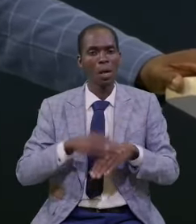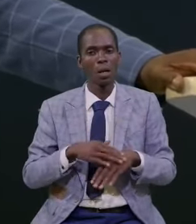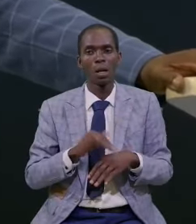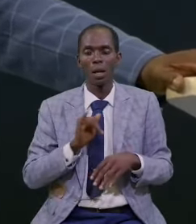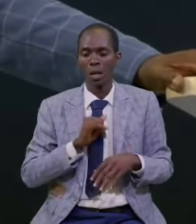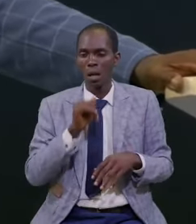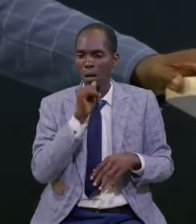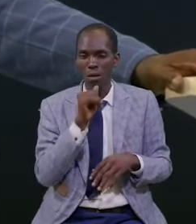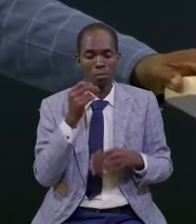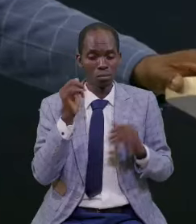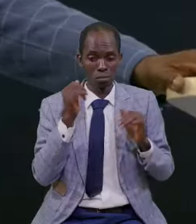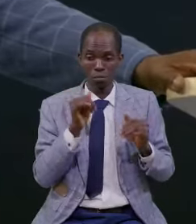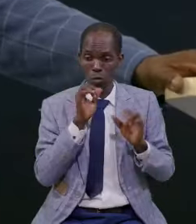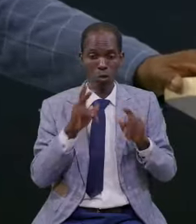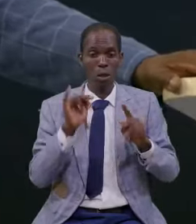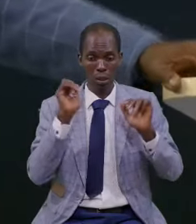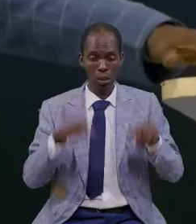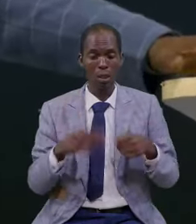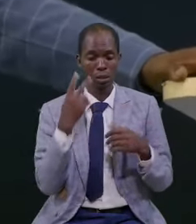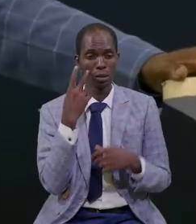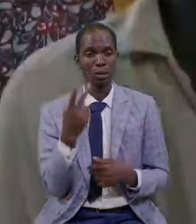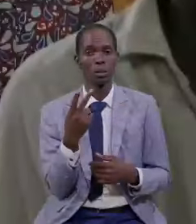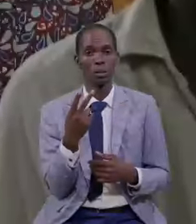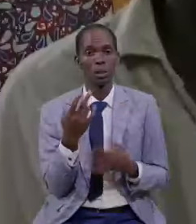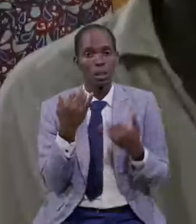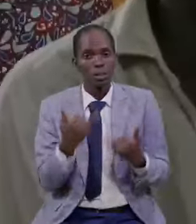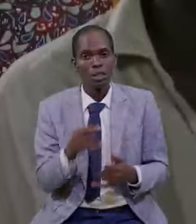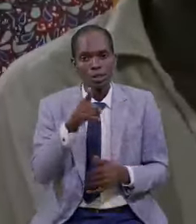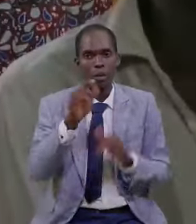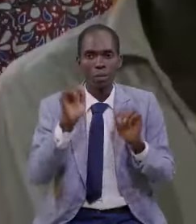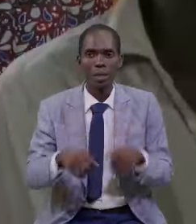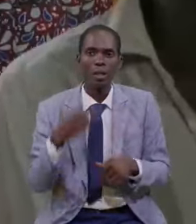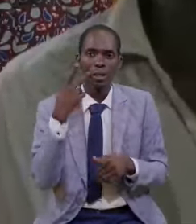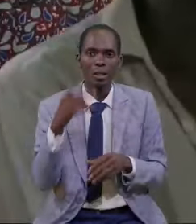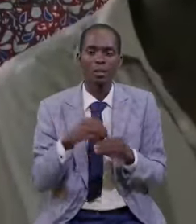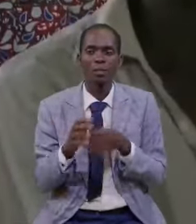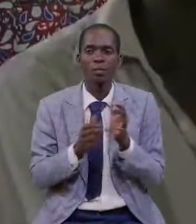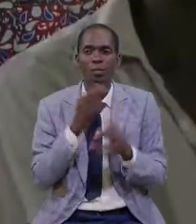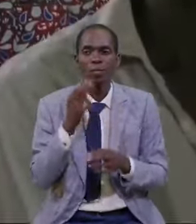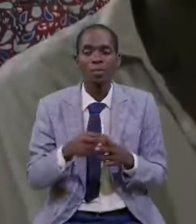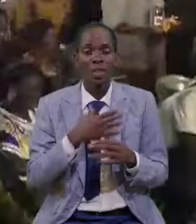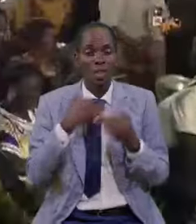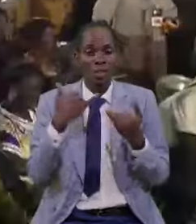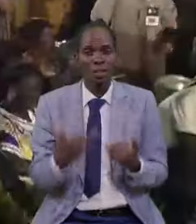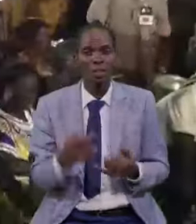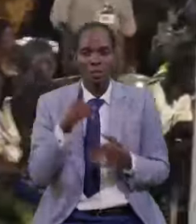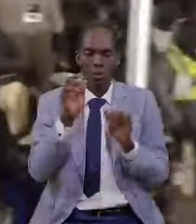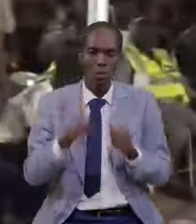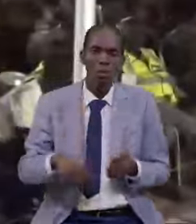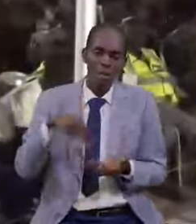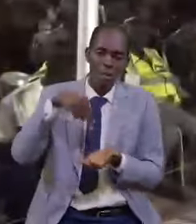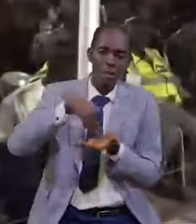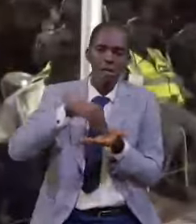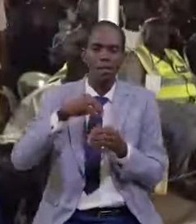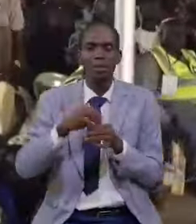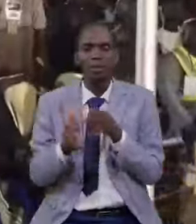see. And now you can see. And now you can stand. And